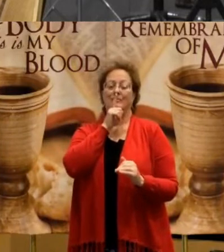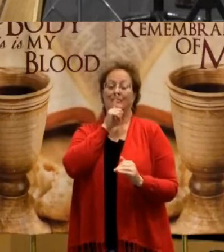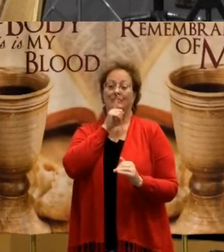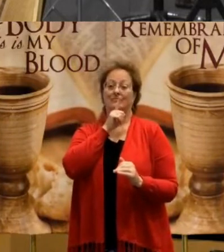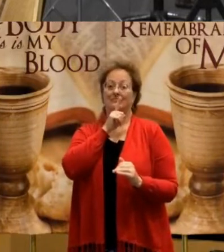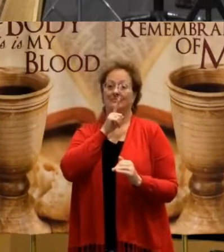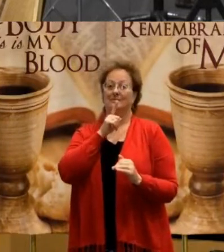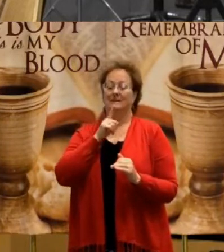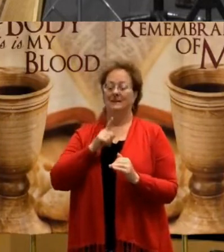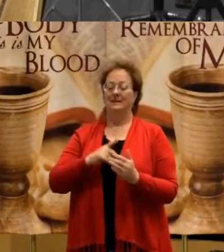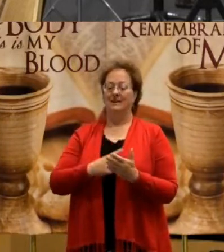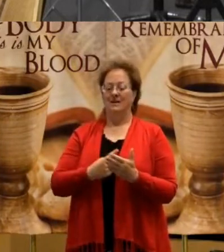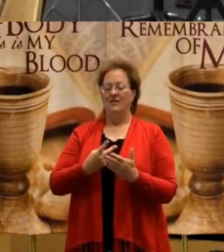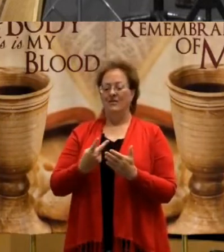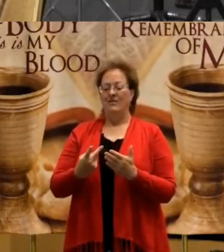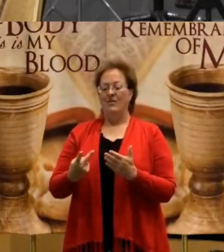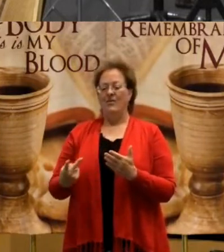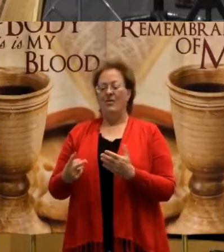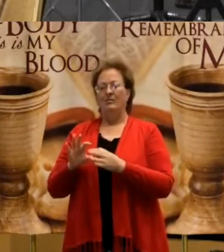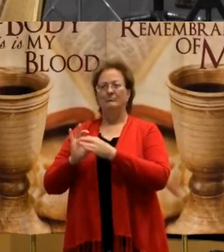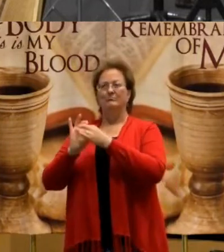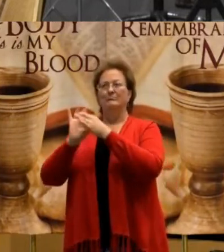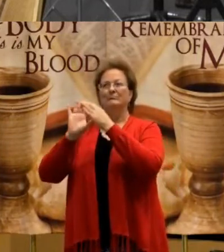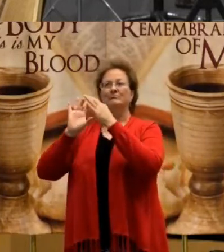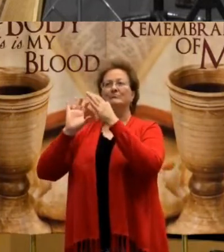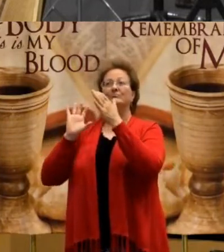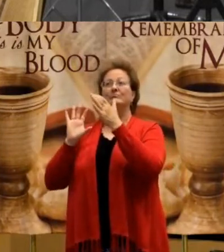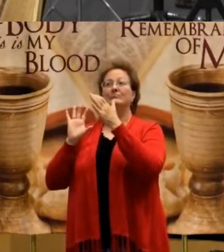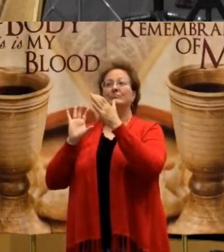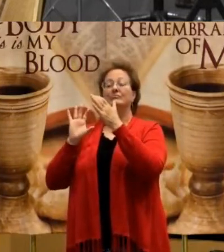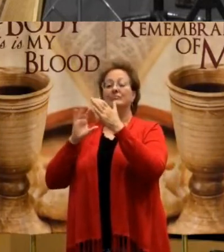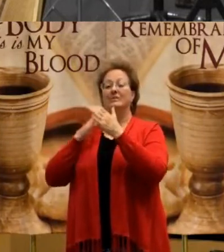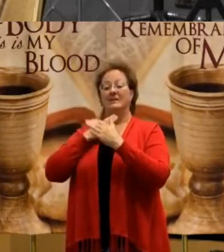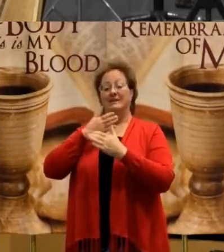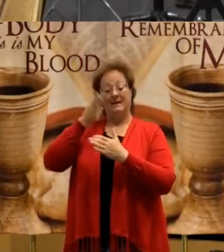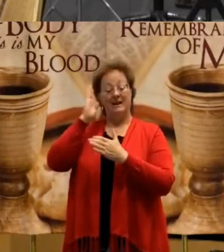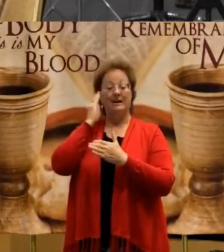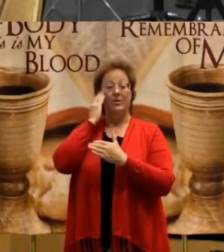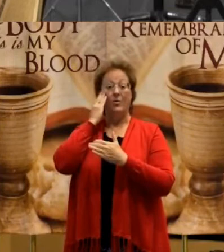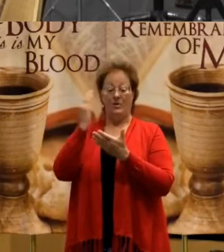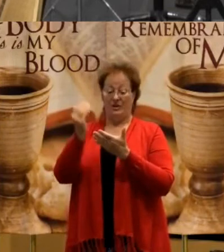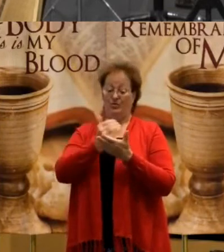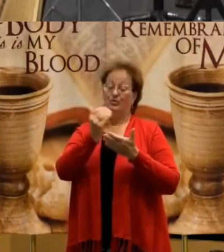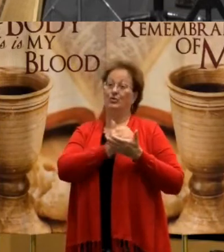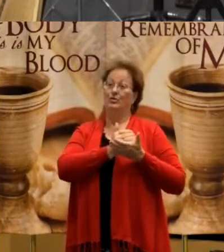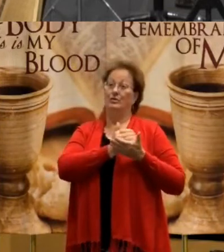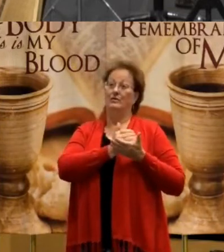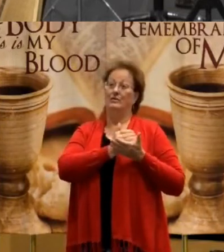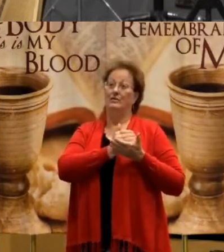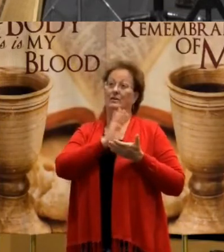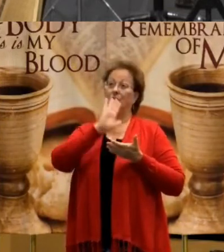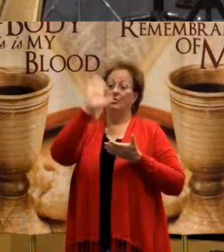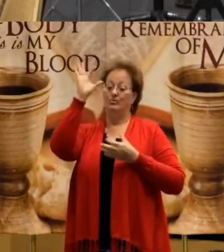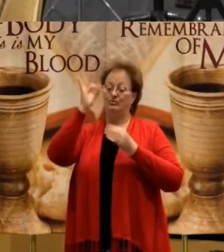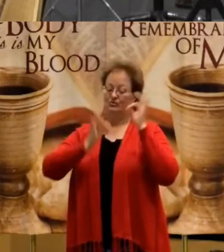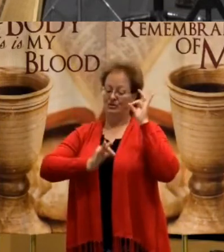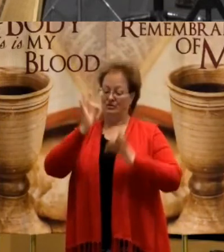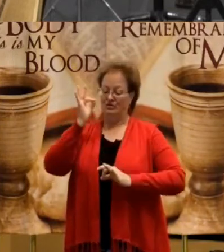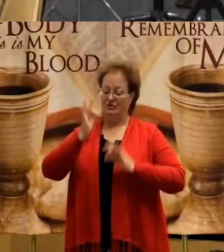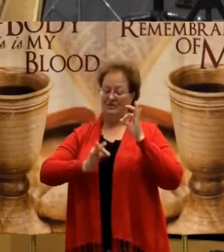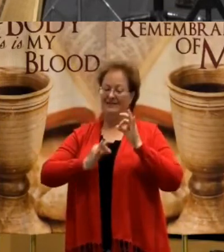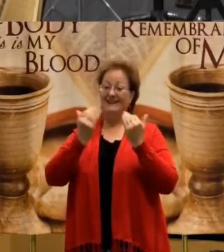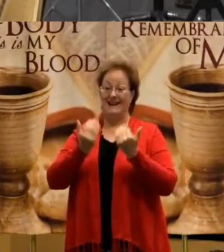we fall even further away from you. God, we know what we deserve. We deserve your judgment now and